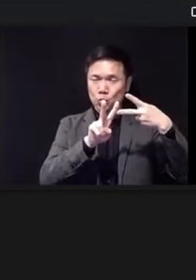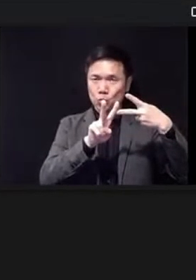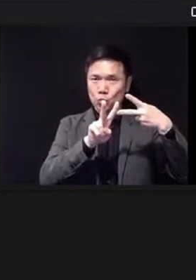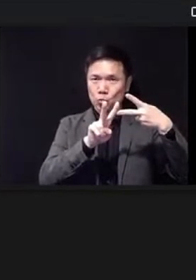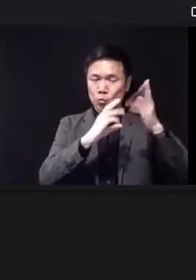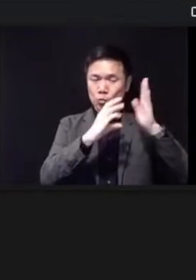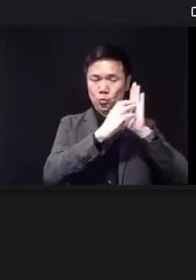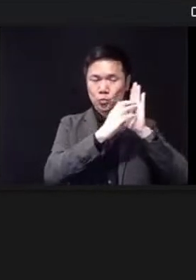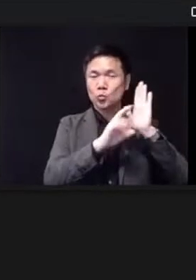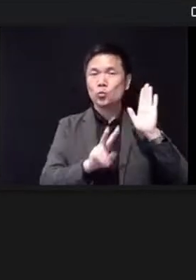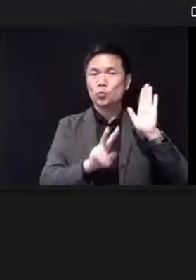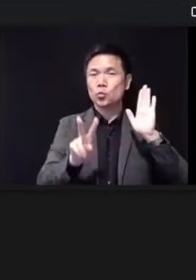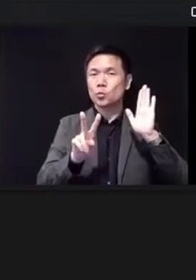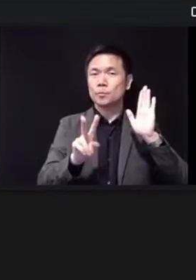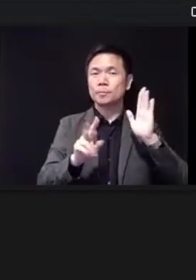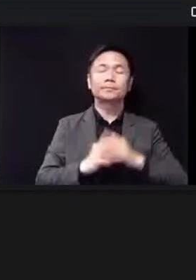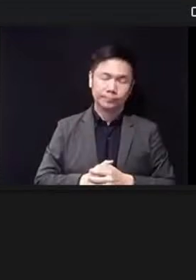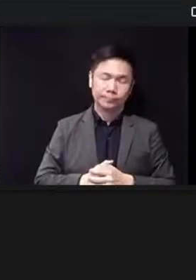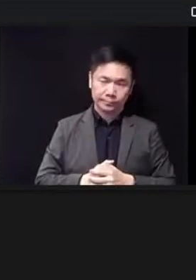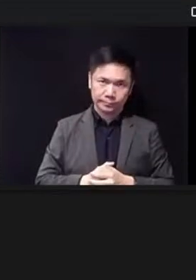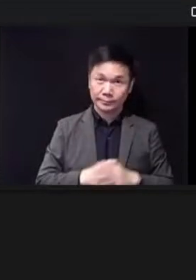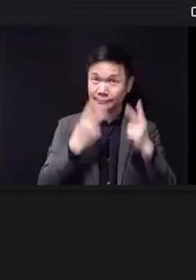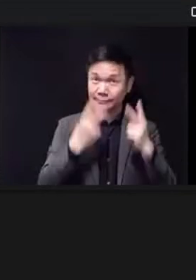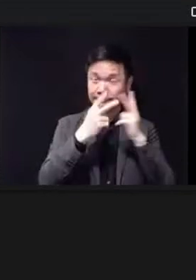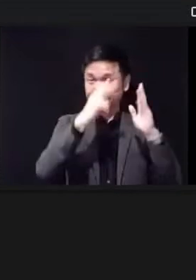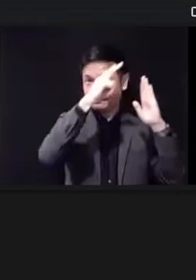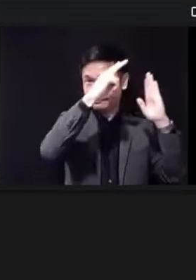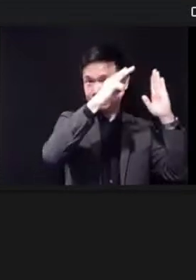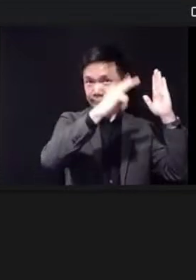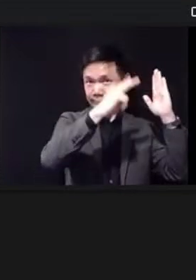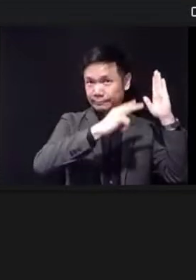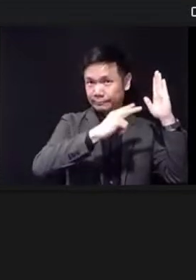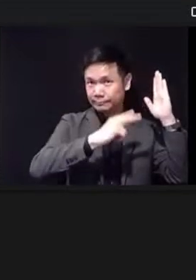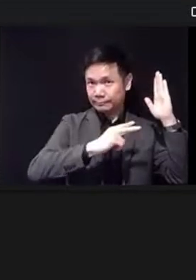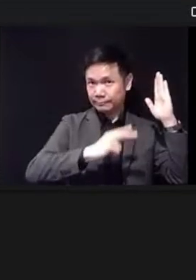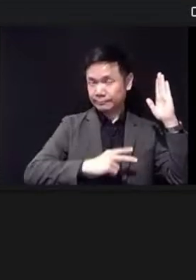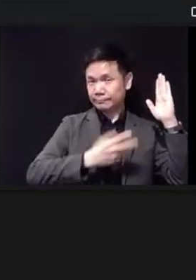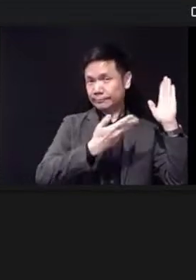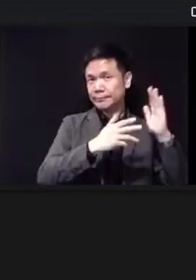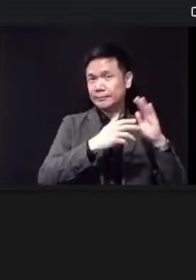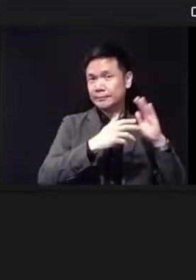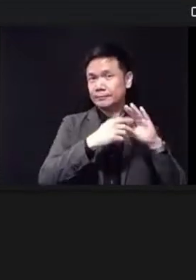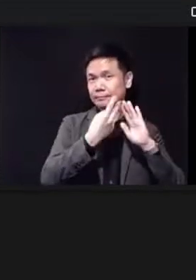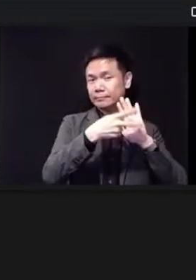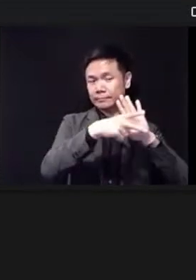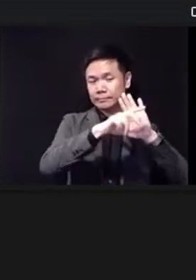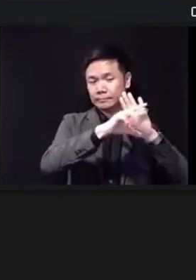and the Secretariat is showing us on the screen.